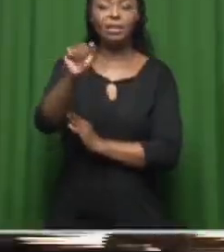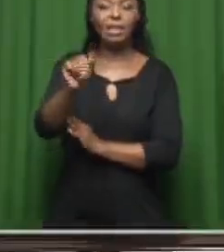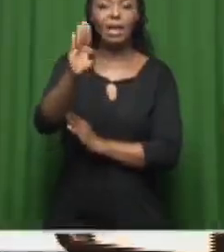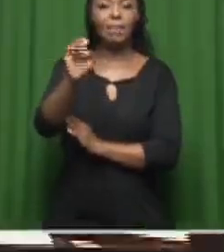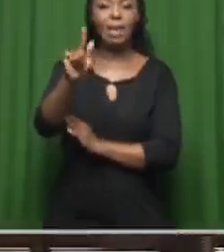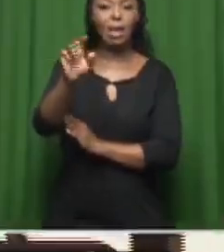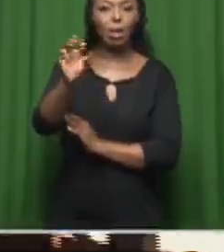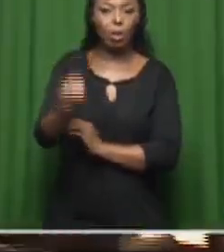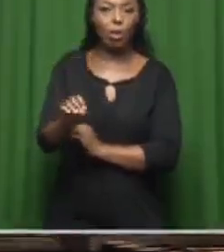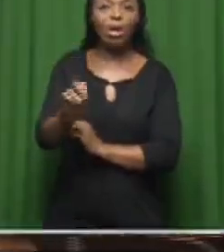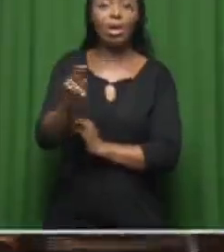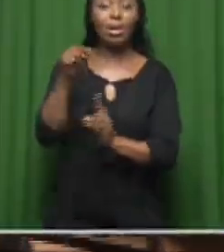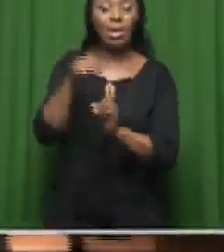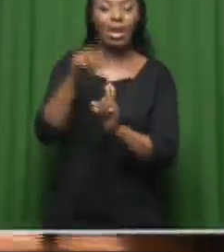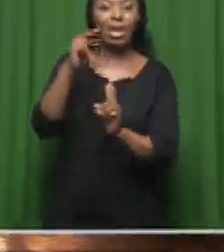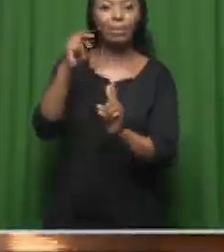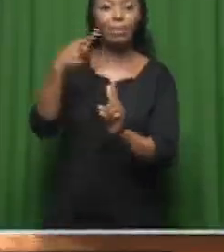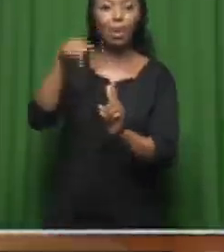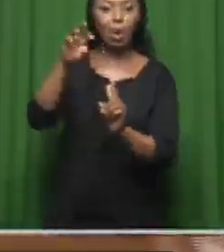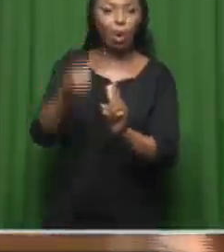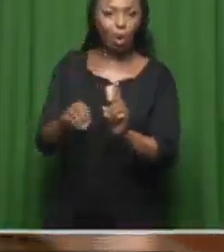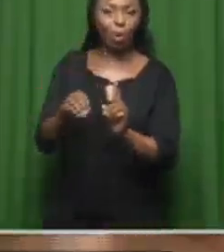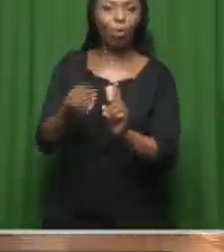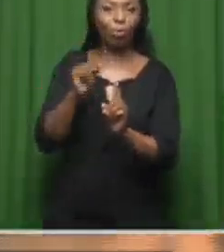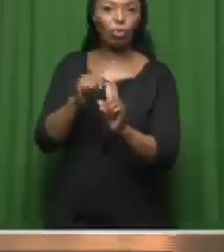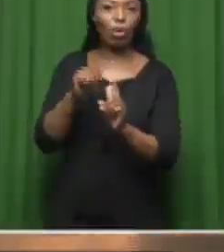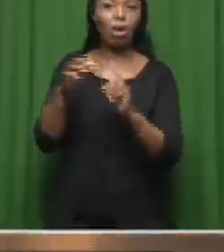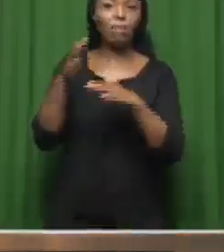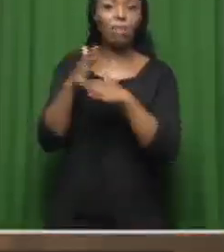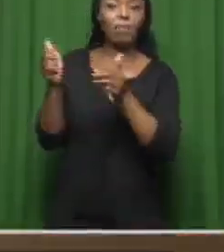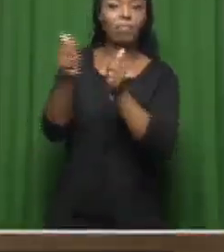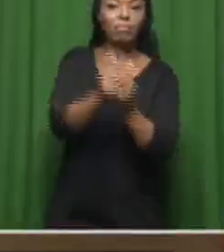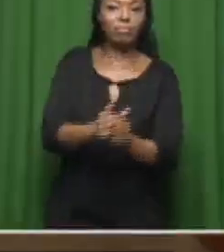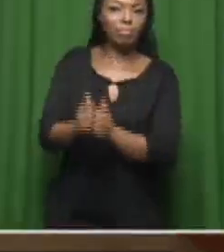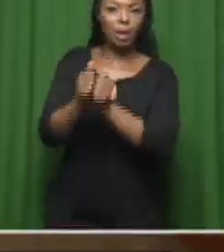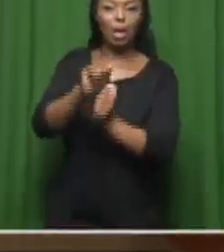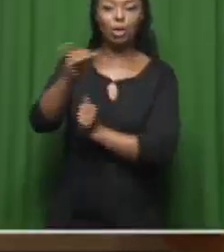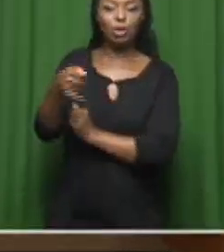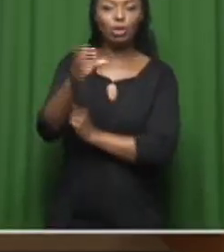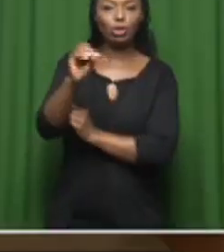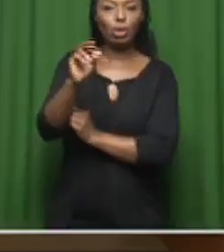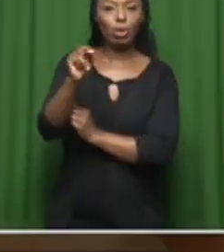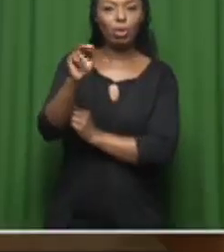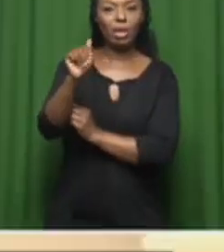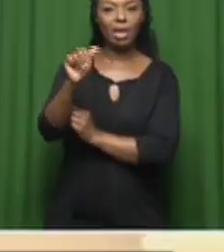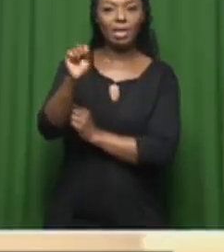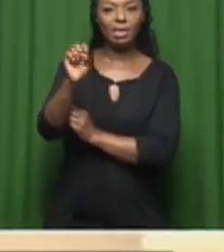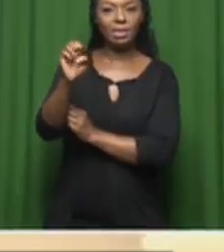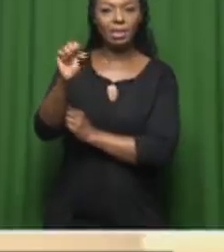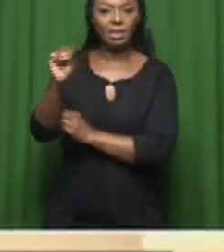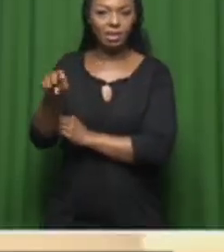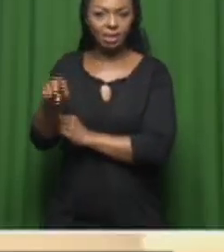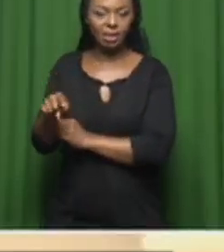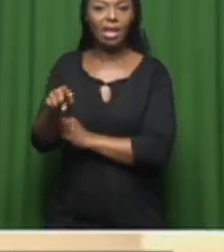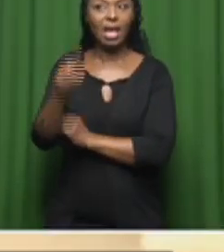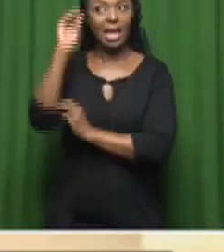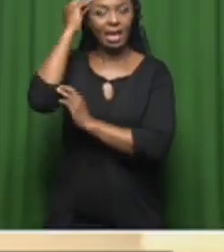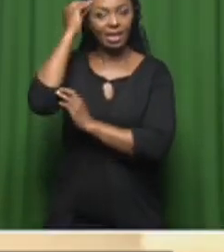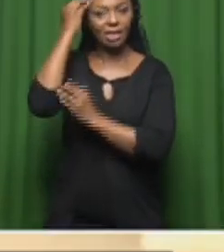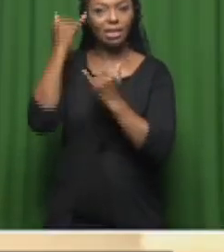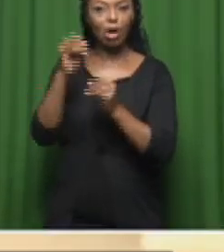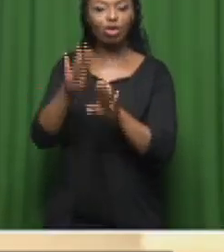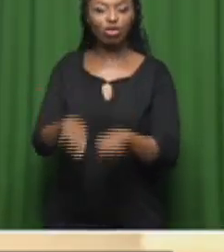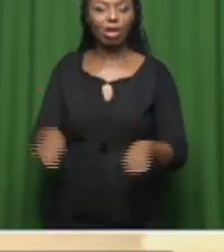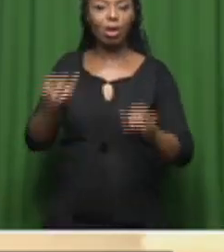NPO in Ponte City, co-founded by journalist Nicholas Bauer. Well, this is an organization that looks at the interest of the children of residents of